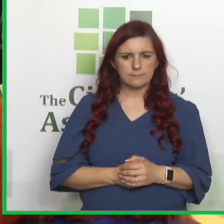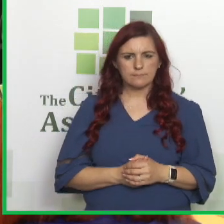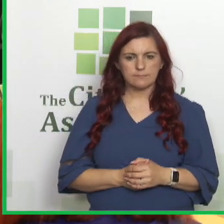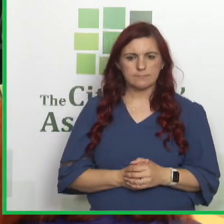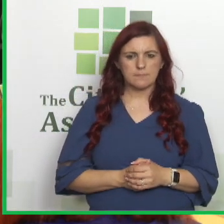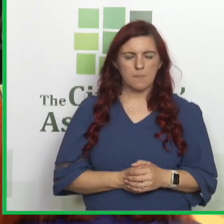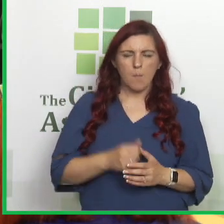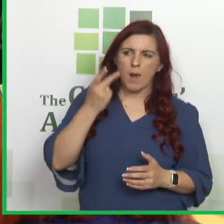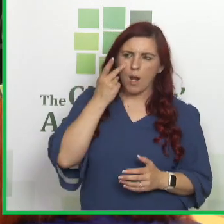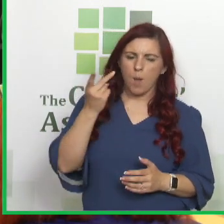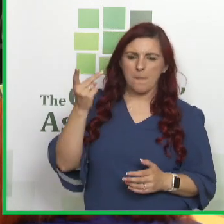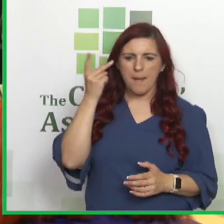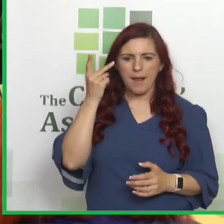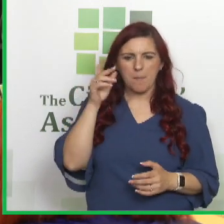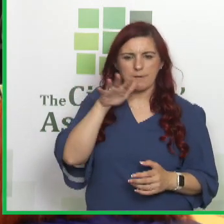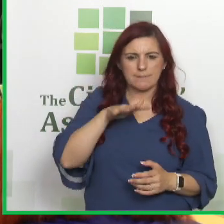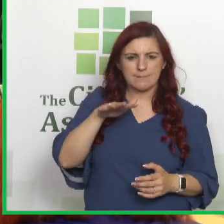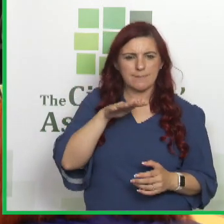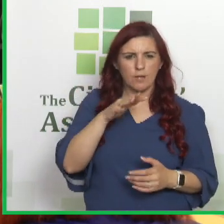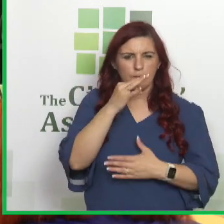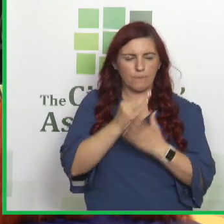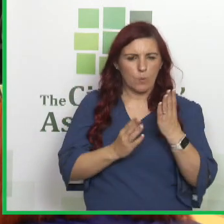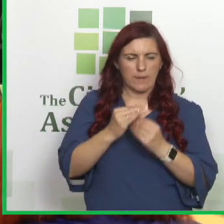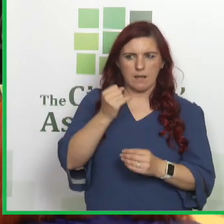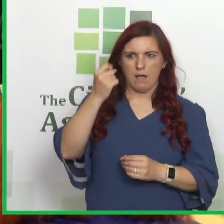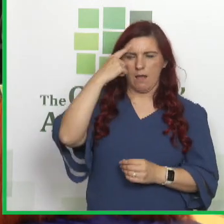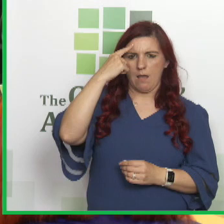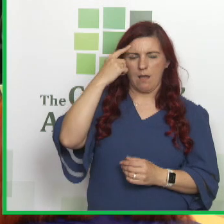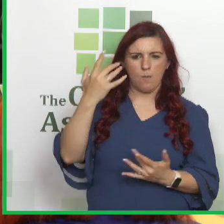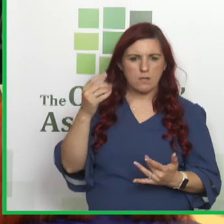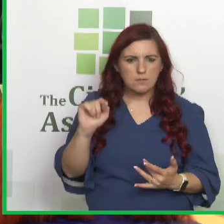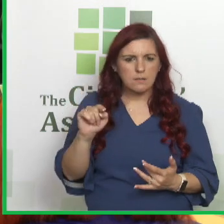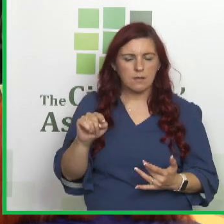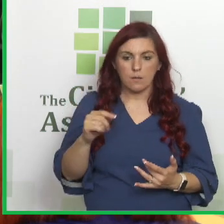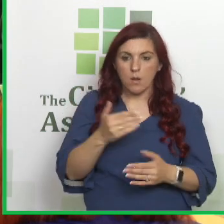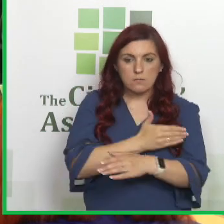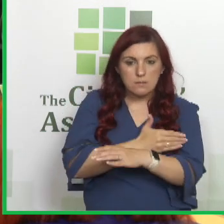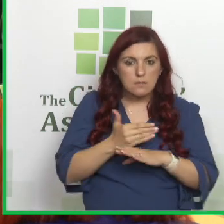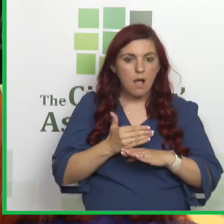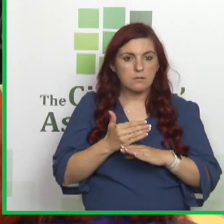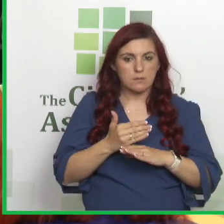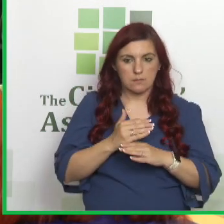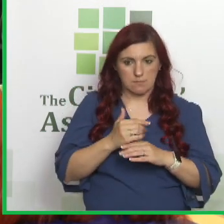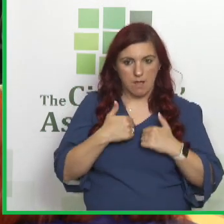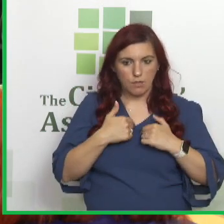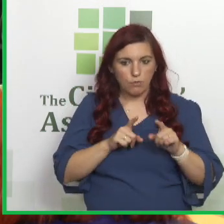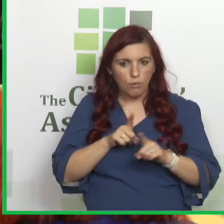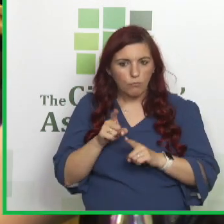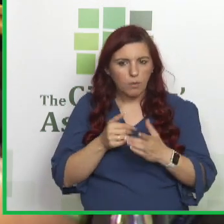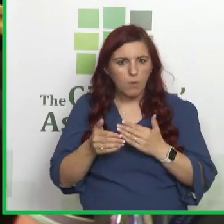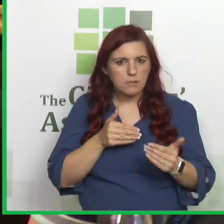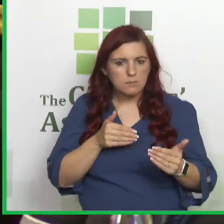I think back and I just reflect, a couple of things come to mind. The catalyst for my recovery was that I